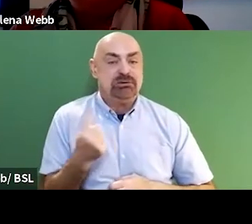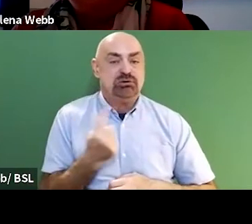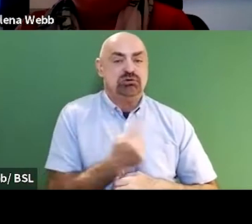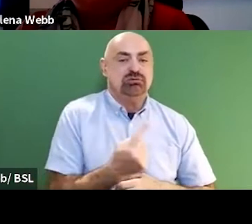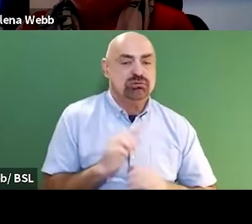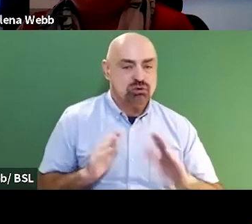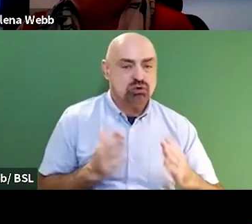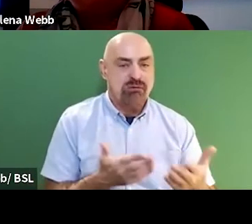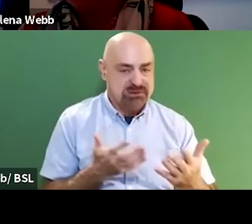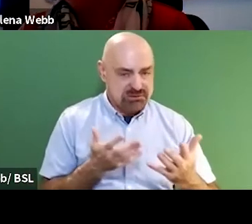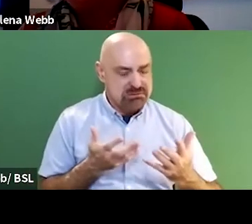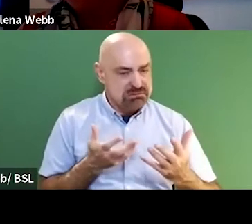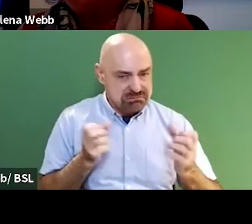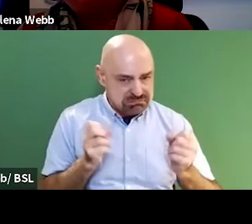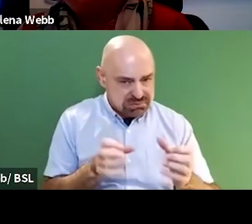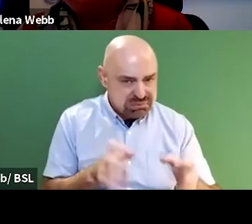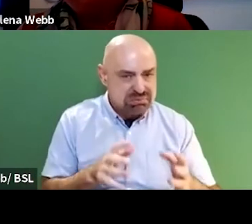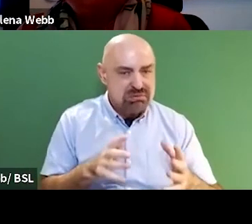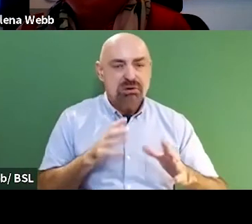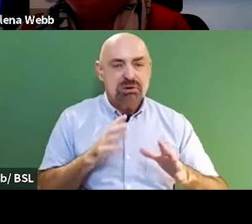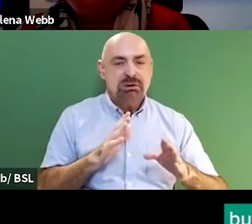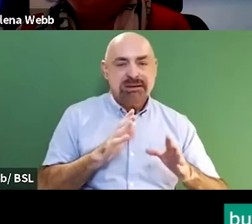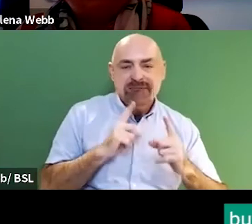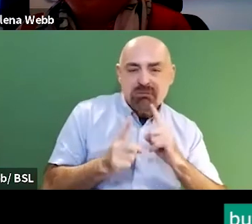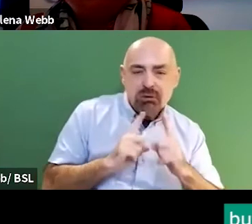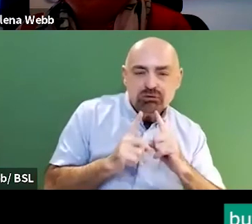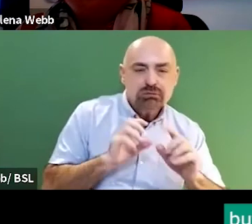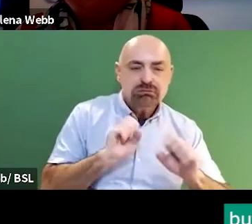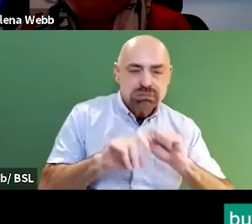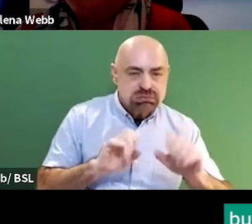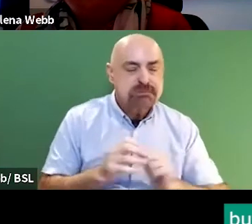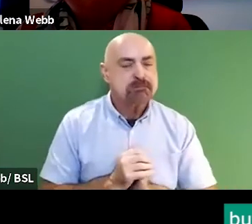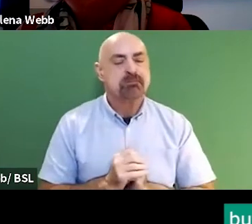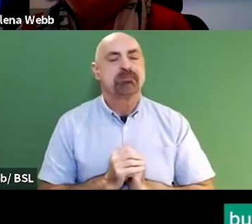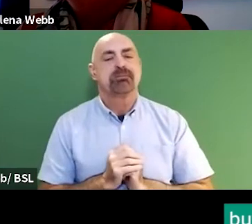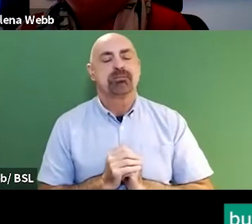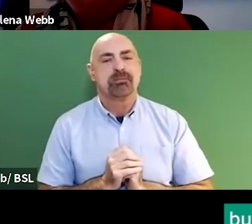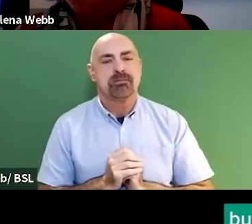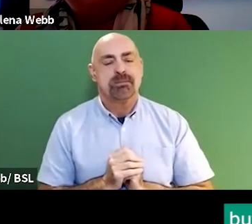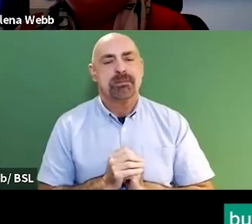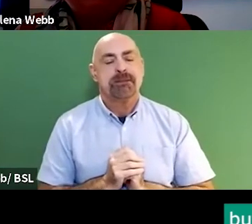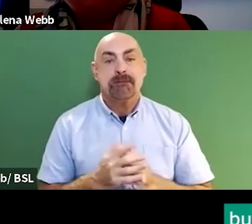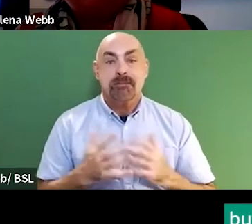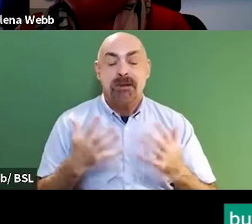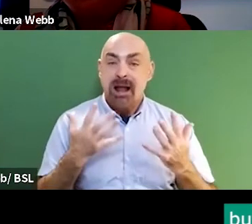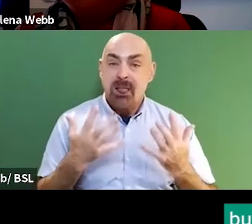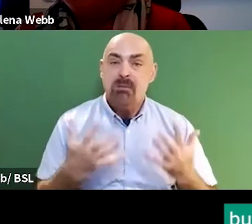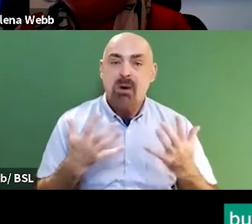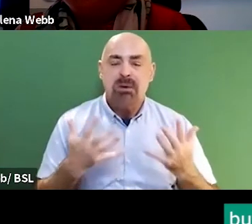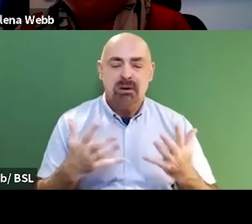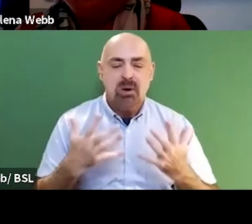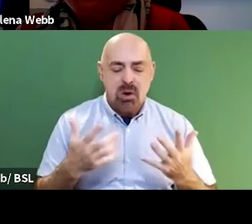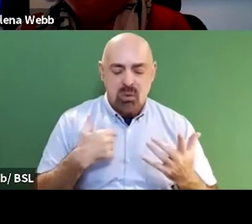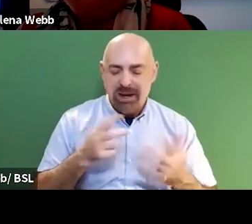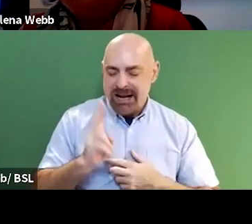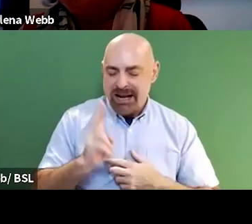partnership in terms of trends and information. But also what we're doing at the moment is revisiting some of that consultation